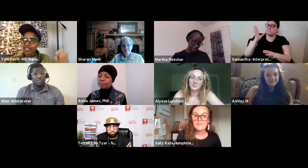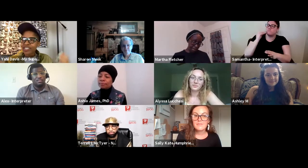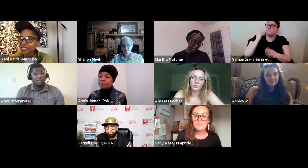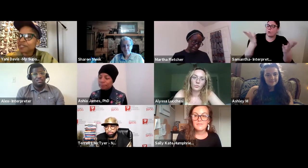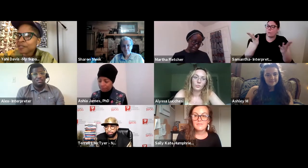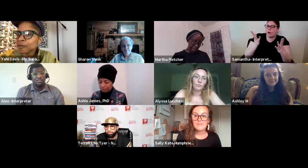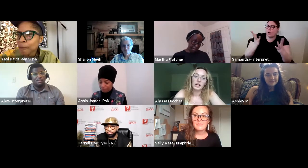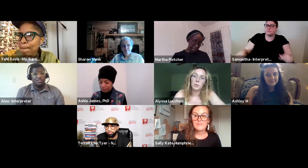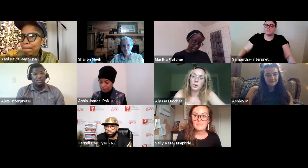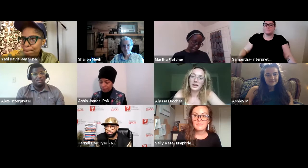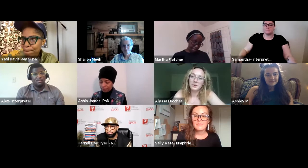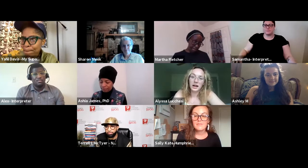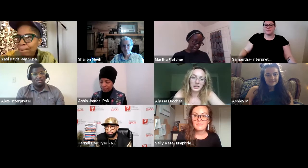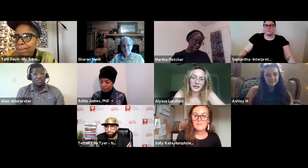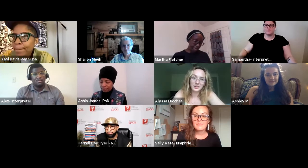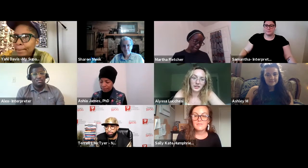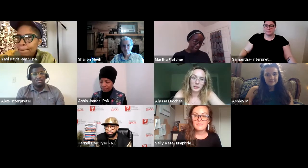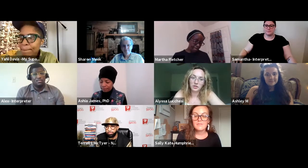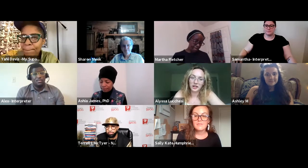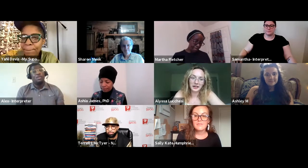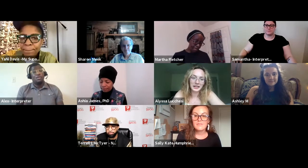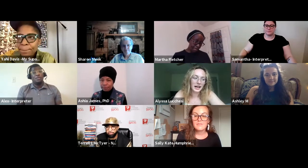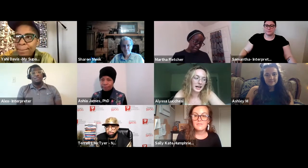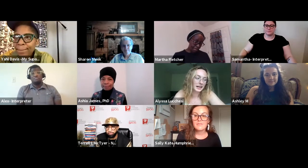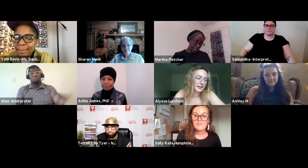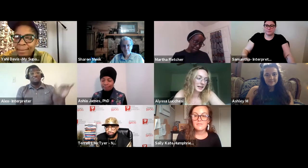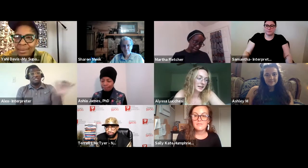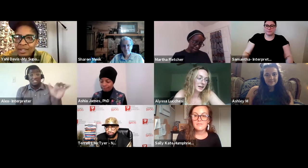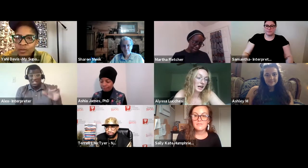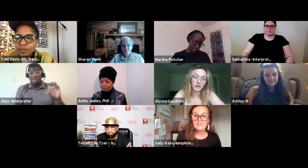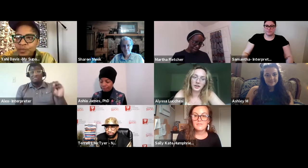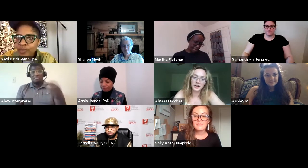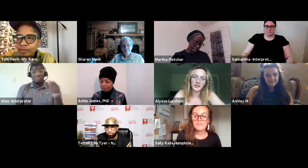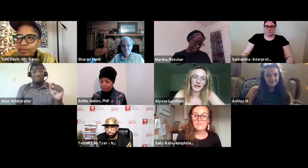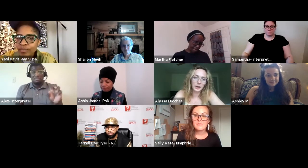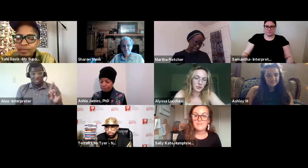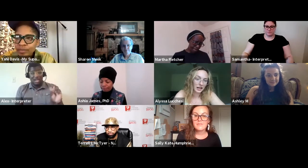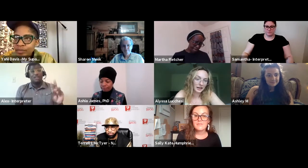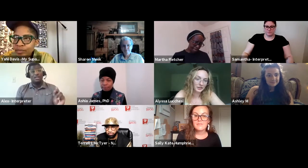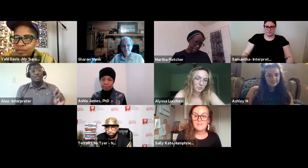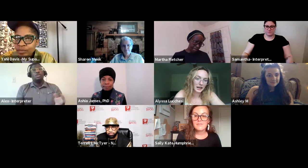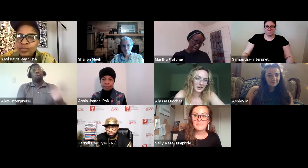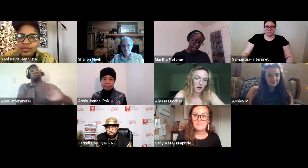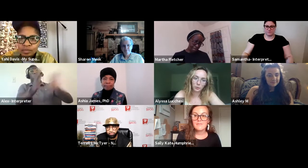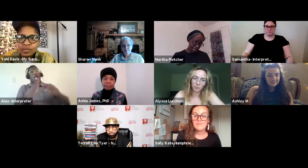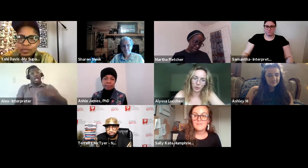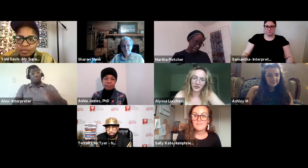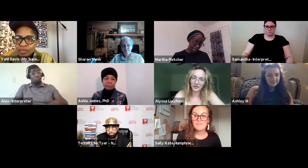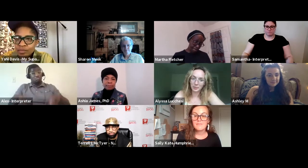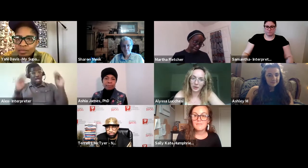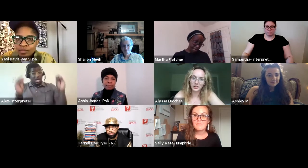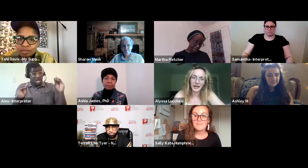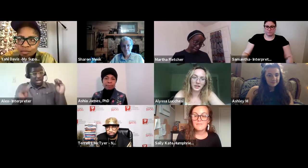person, Well, ironically, it's the same as Sharon. I took a sign language class. My aunt was